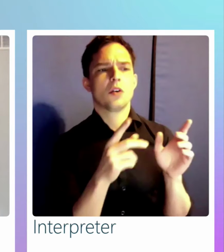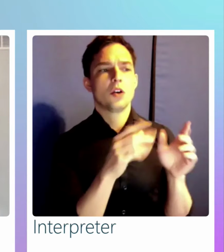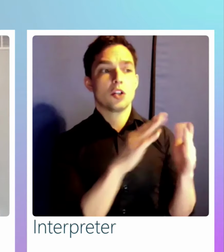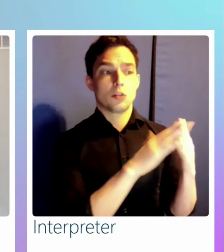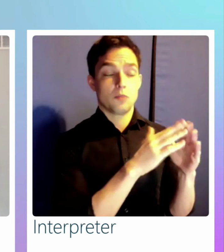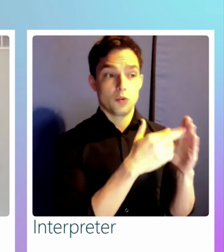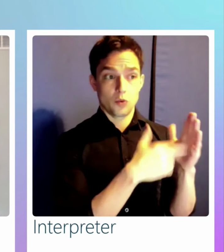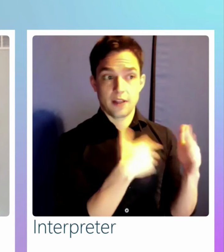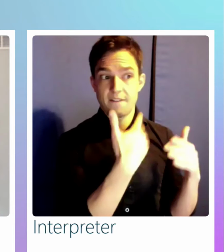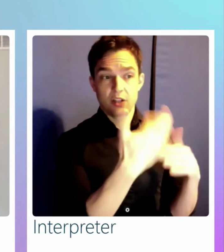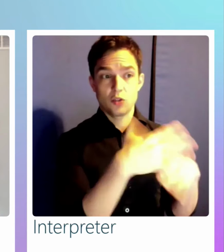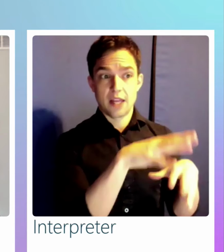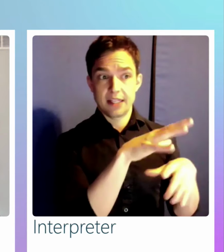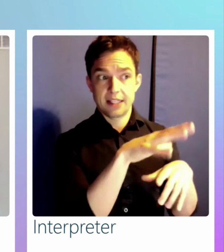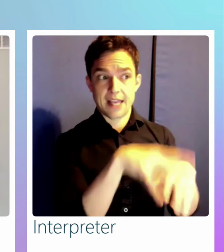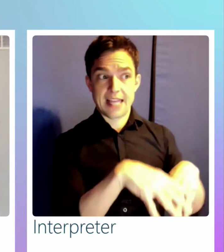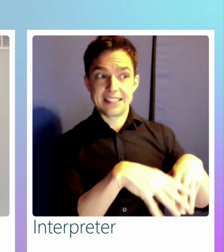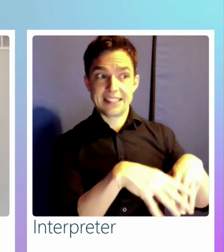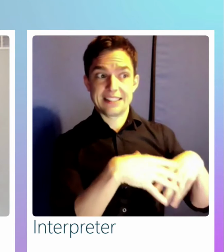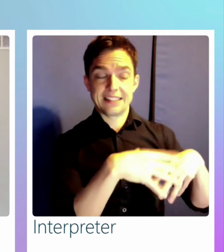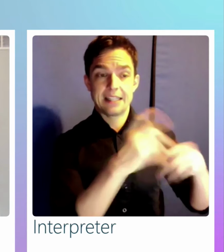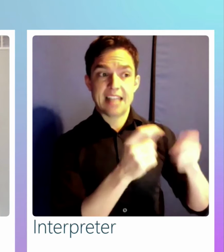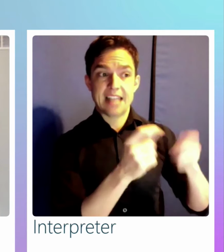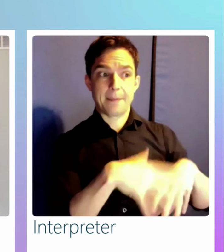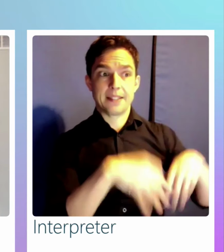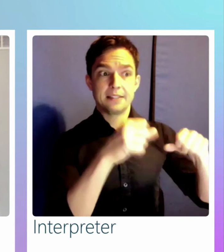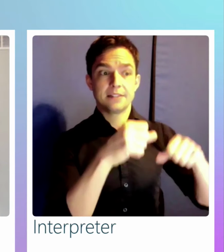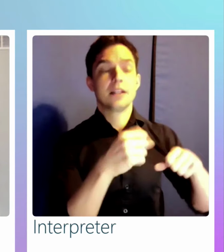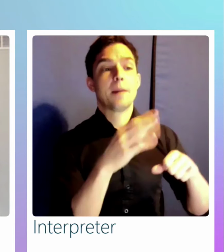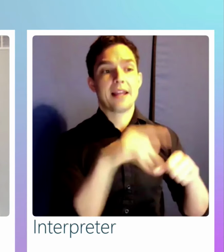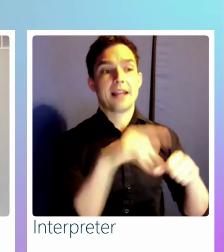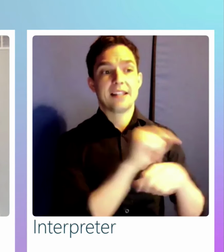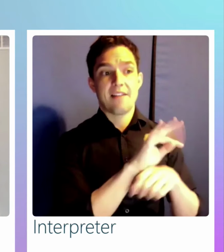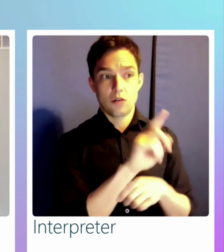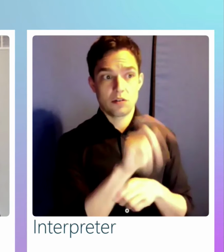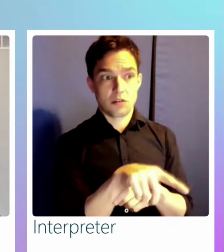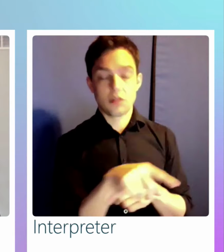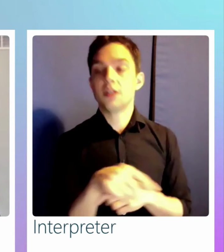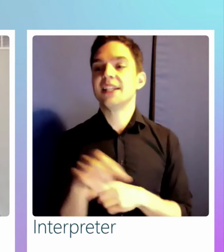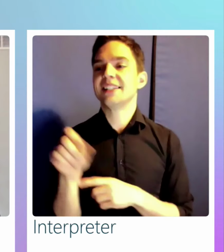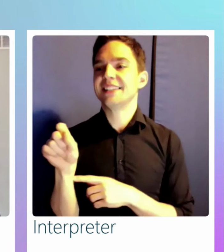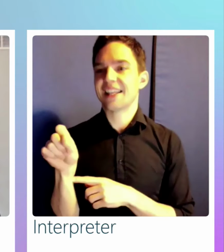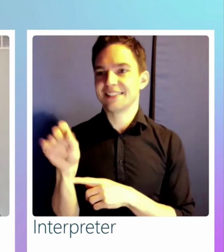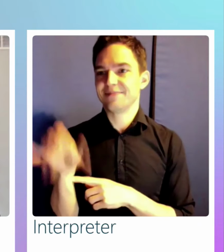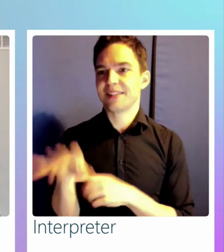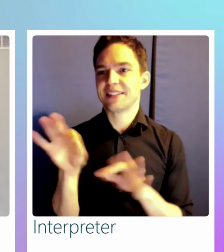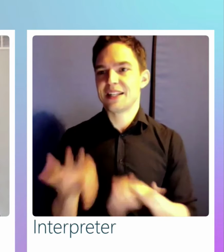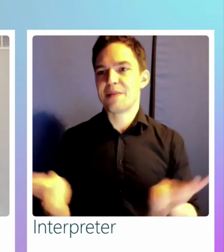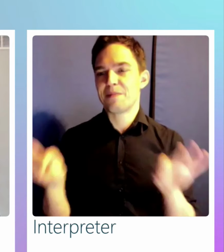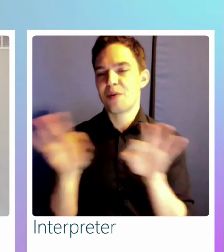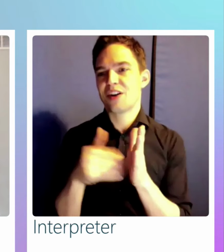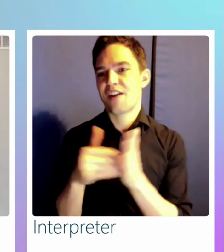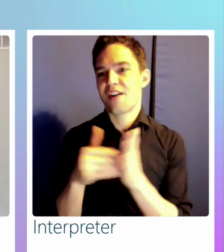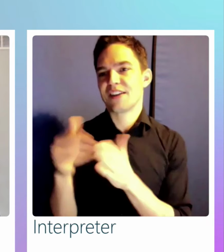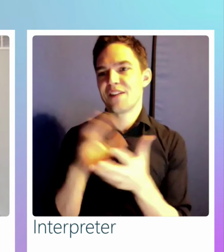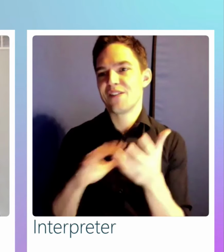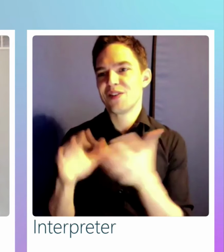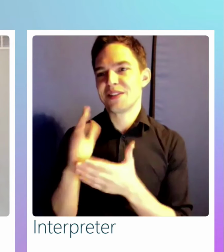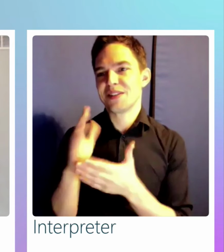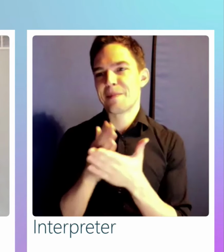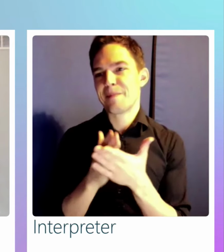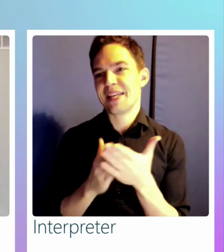eventually get adopted by the task force? Yes. So that's an important and often confusing piece